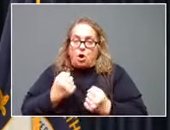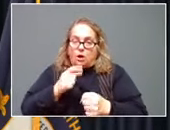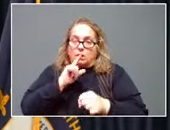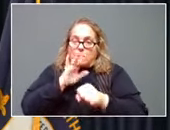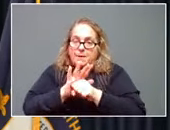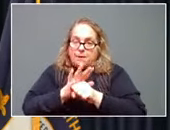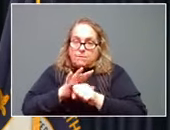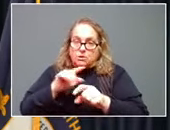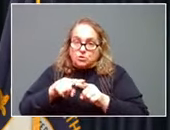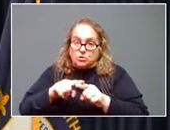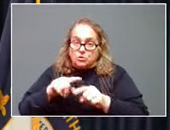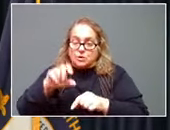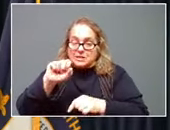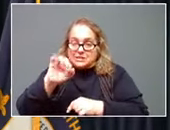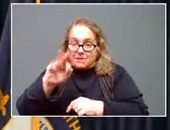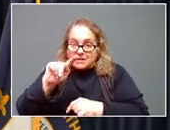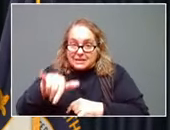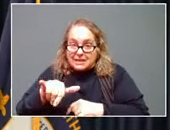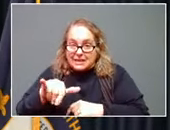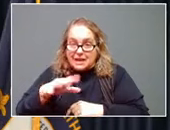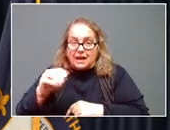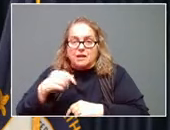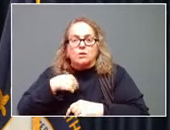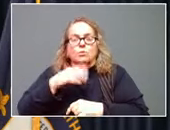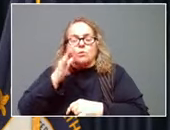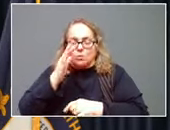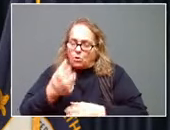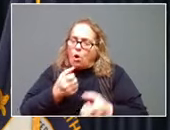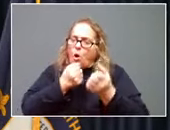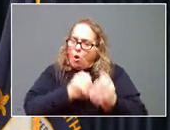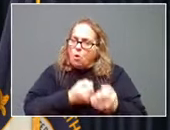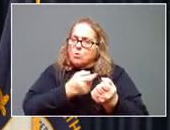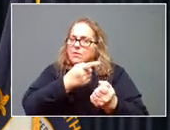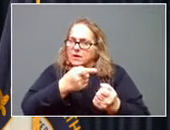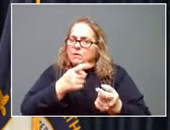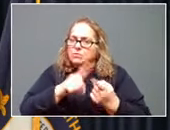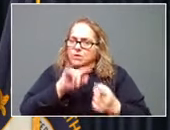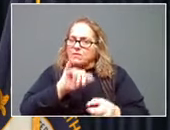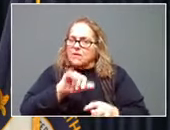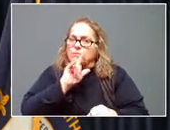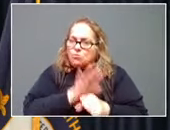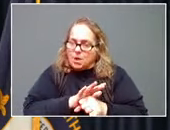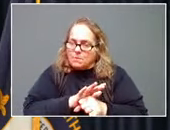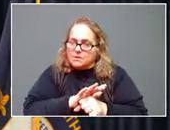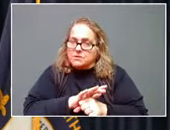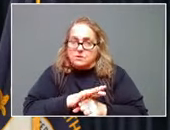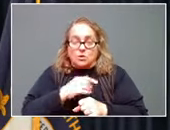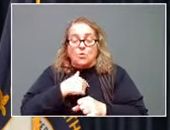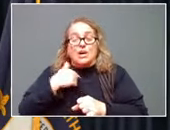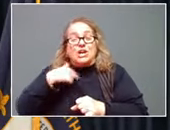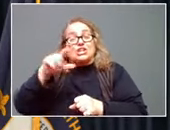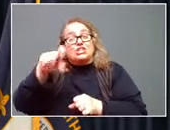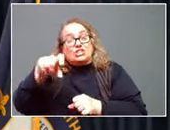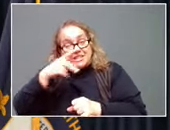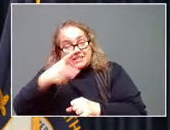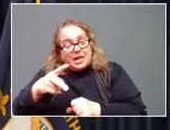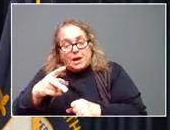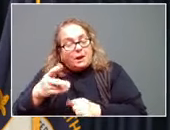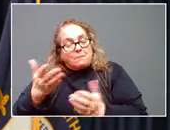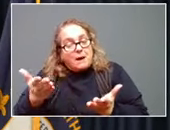hold them to it. But I think we ought to see, it doesn't mean we will, but we ought to see, as we get new